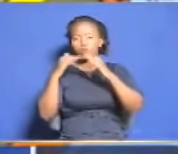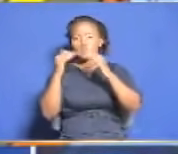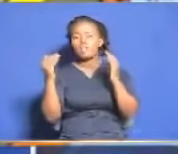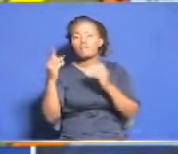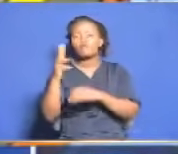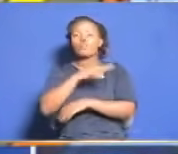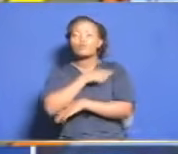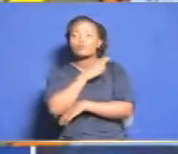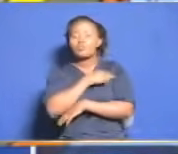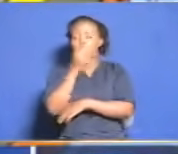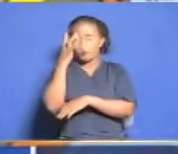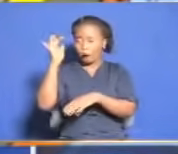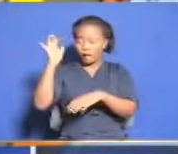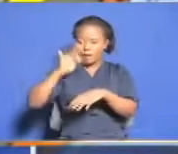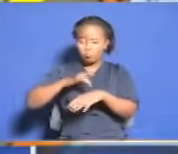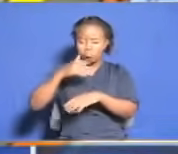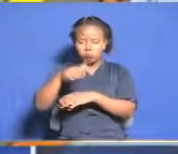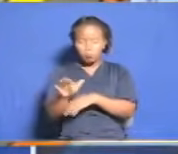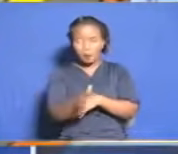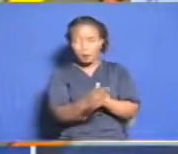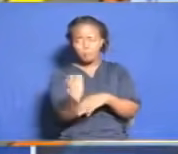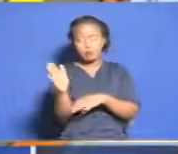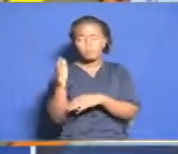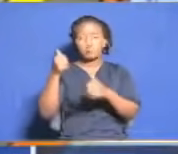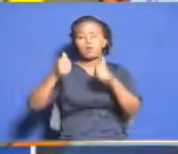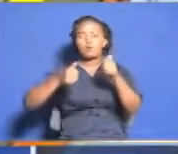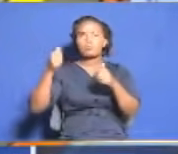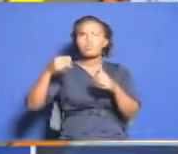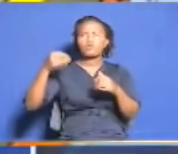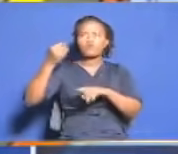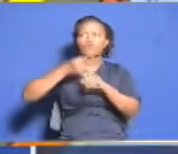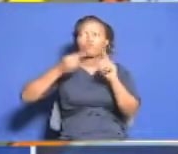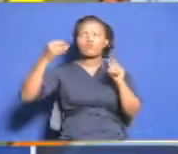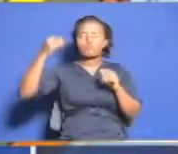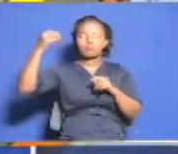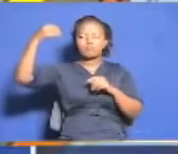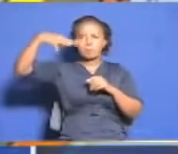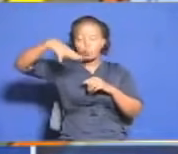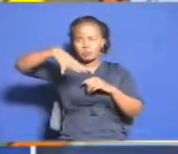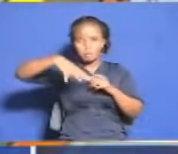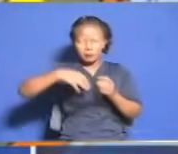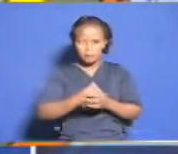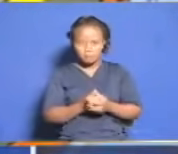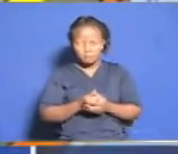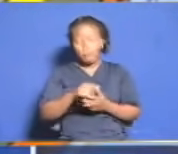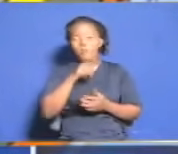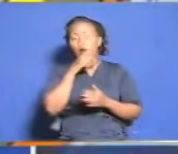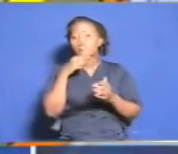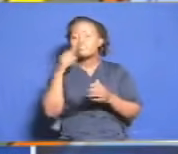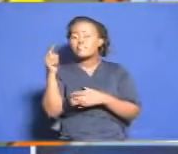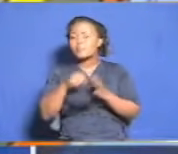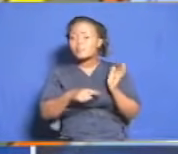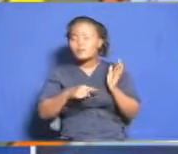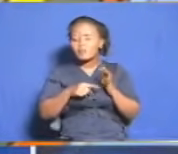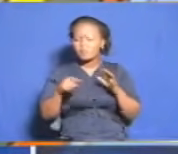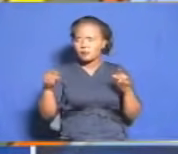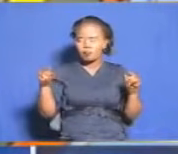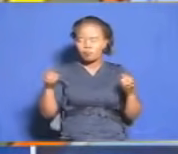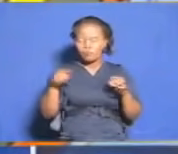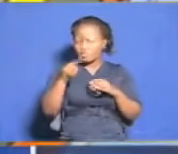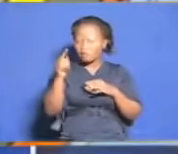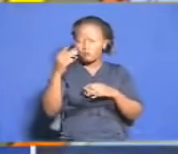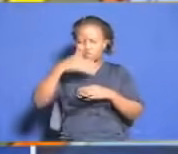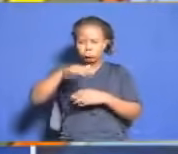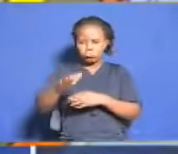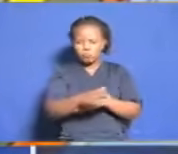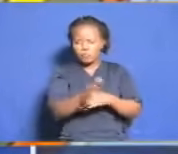a snake that he claims dropped from the sky. According to David Musyoka, the mysterious snake was dropped on top of his car